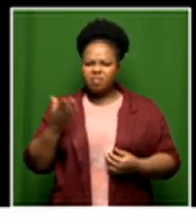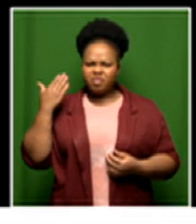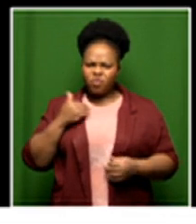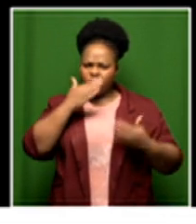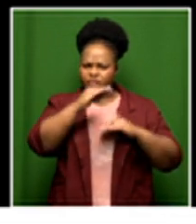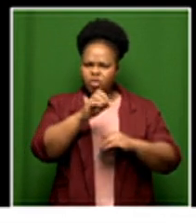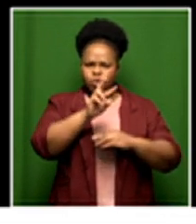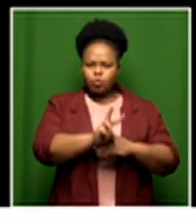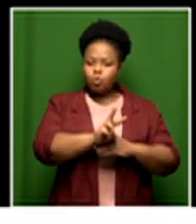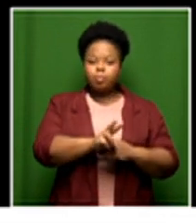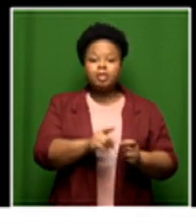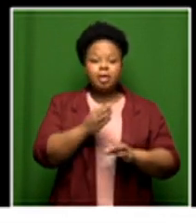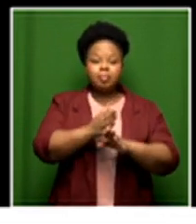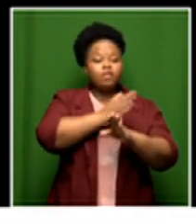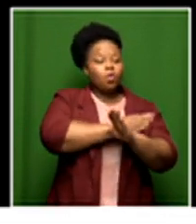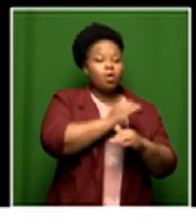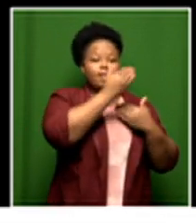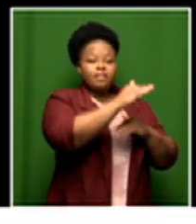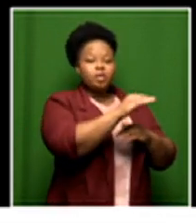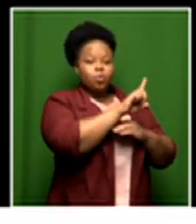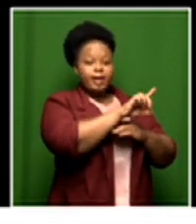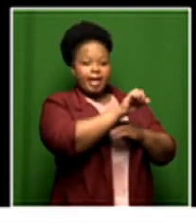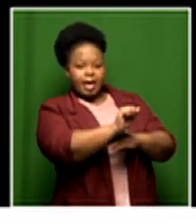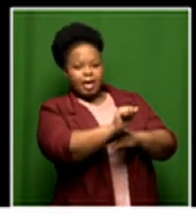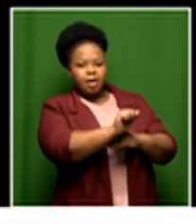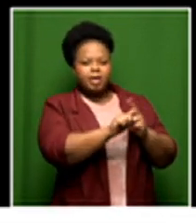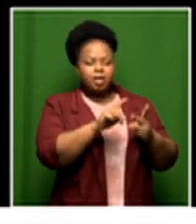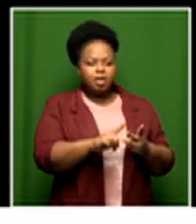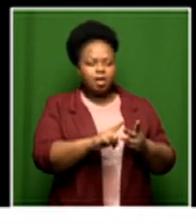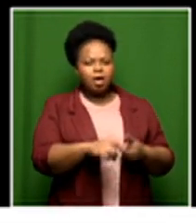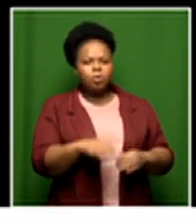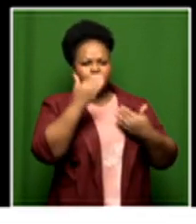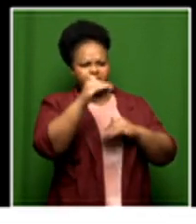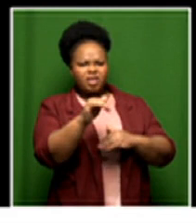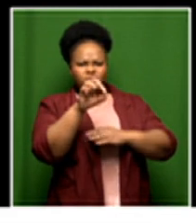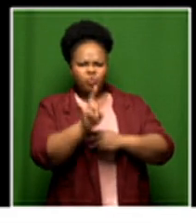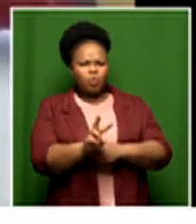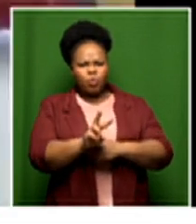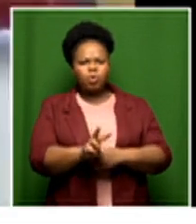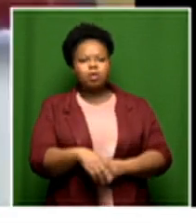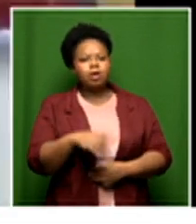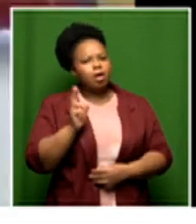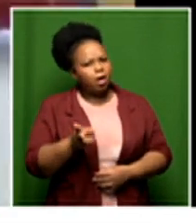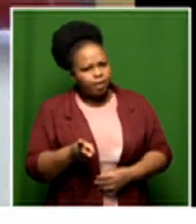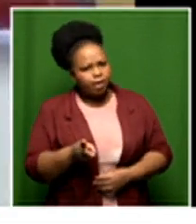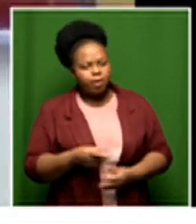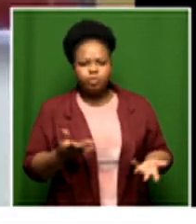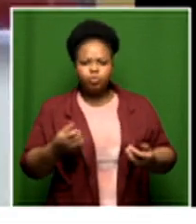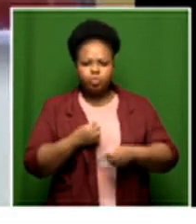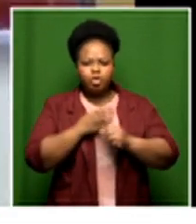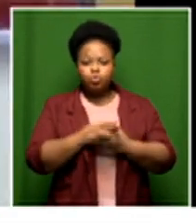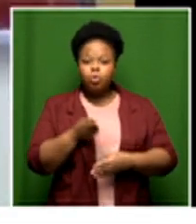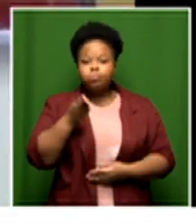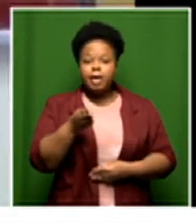how difficult it was in phase 1, how you are going in phase 2 to make sure that you're